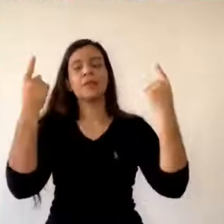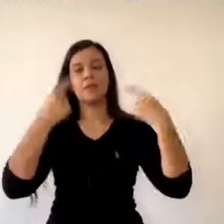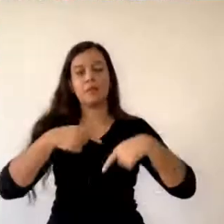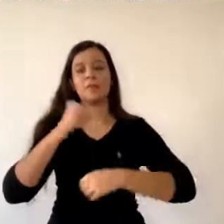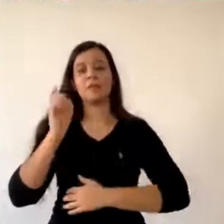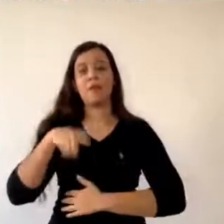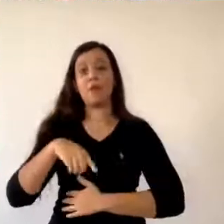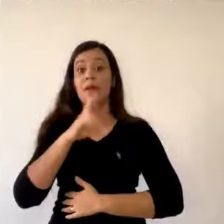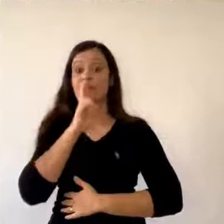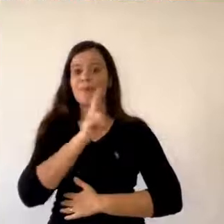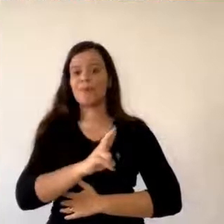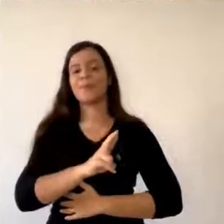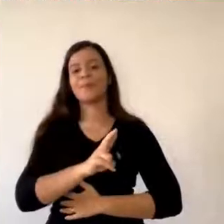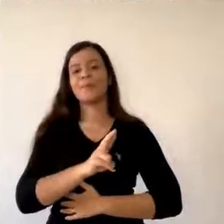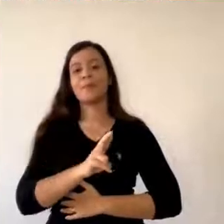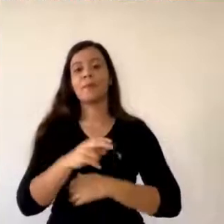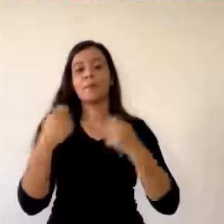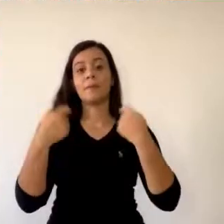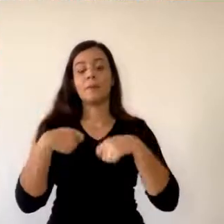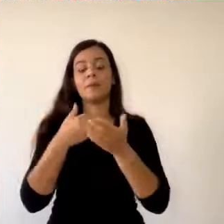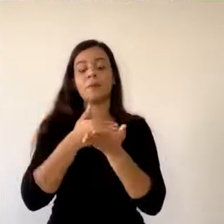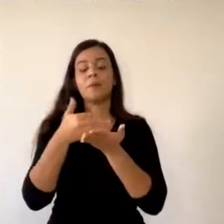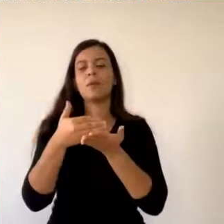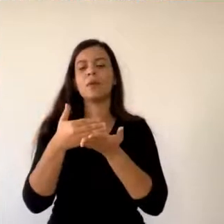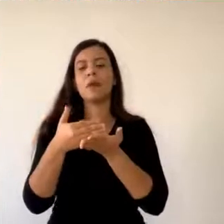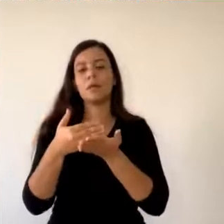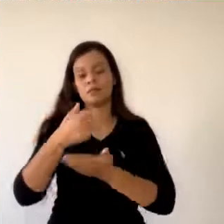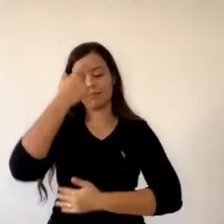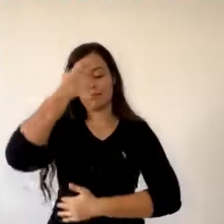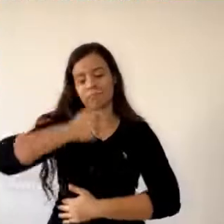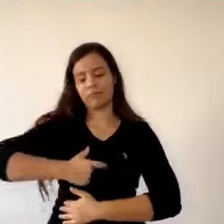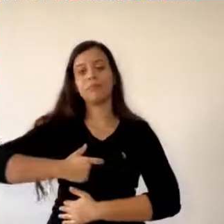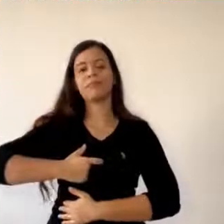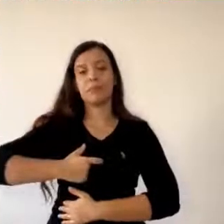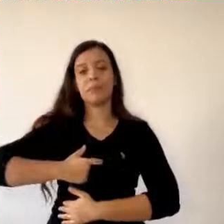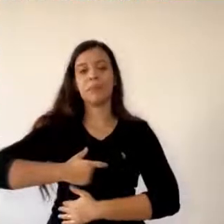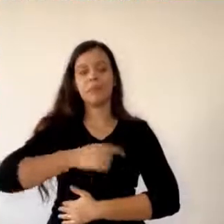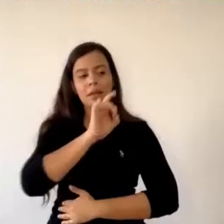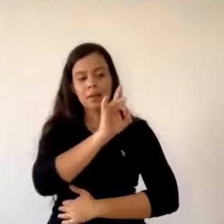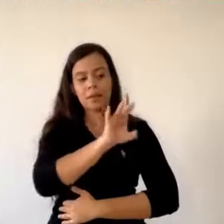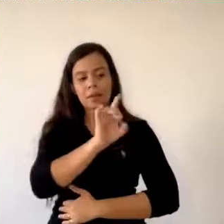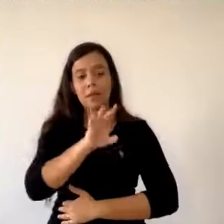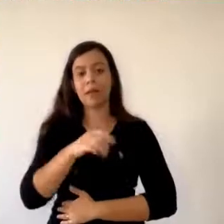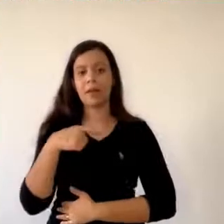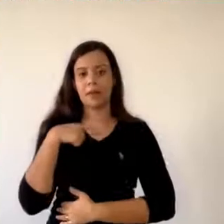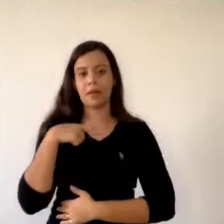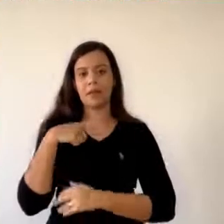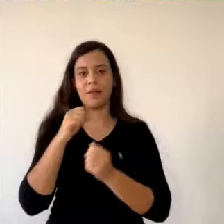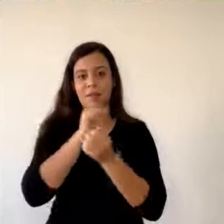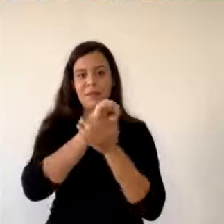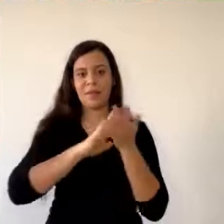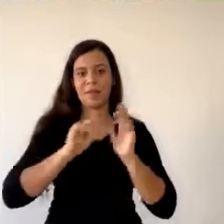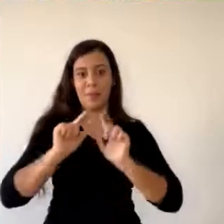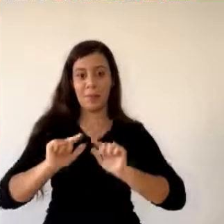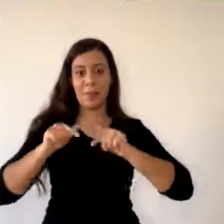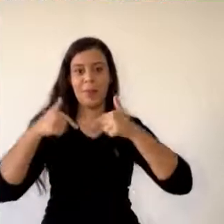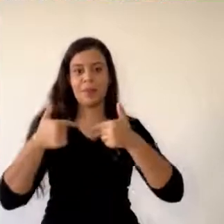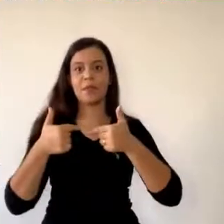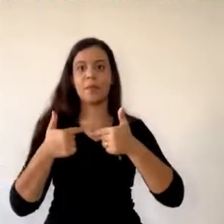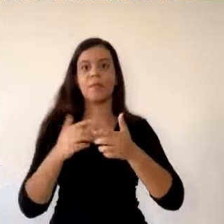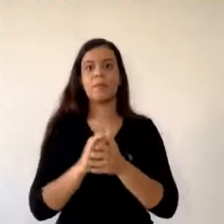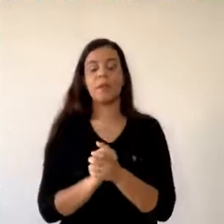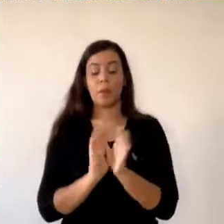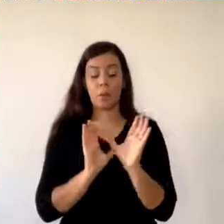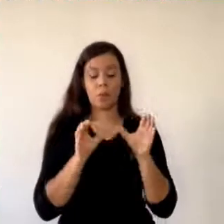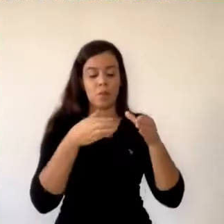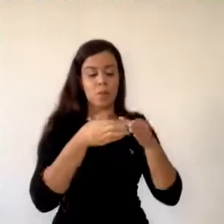So a challenge in answering this question is starting with ourselves. There is an exercise that I enjoy very much,